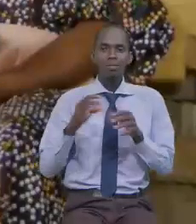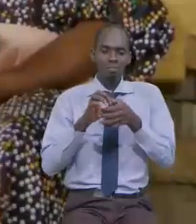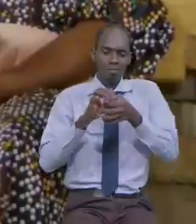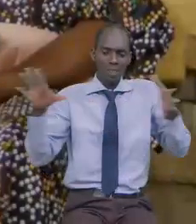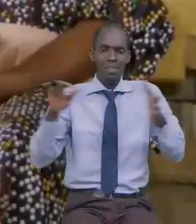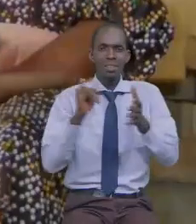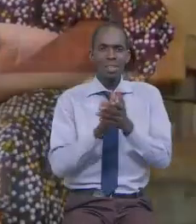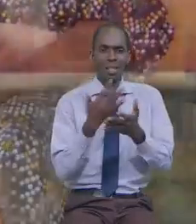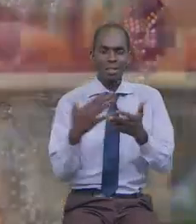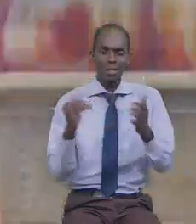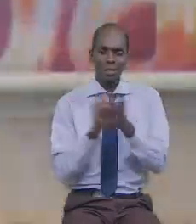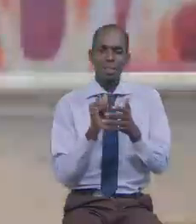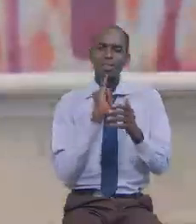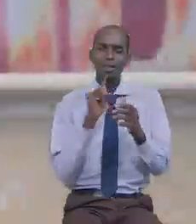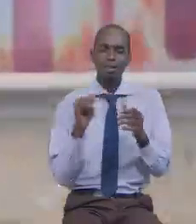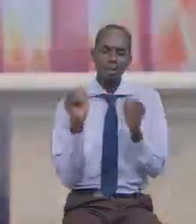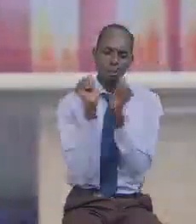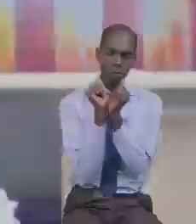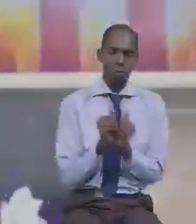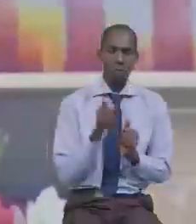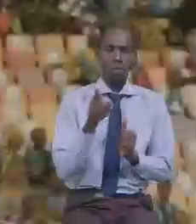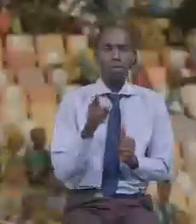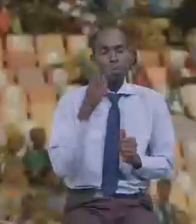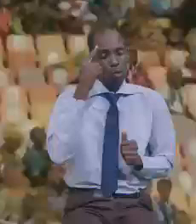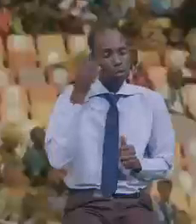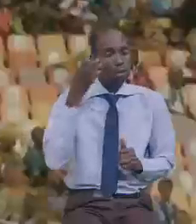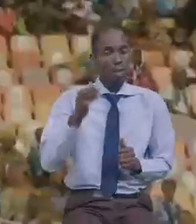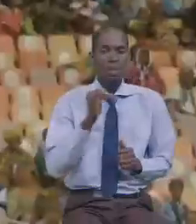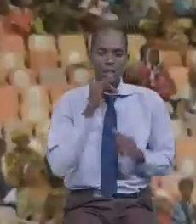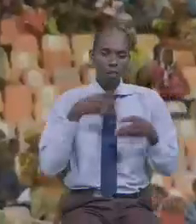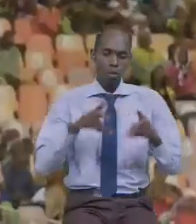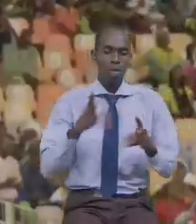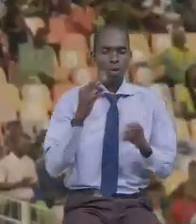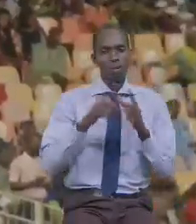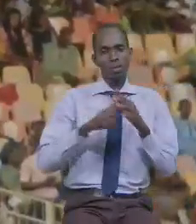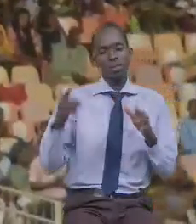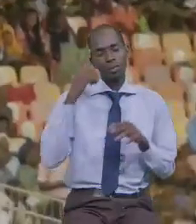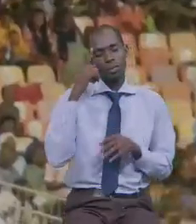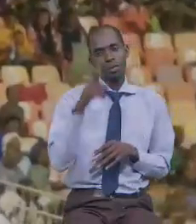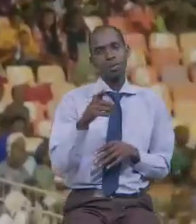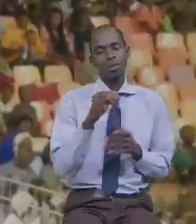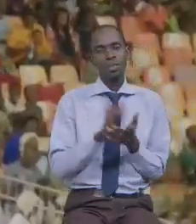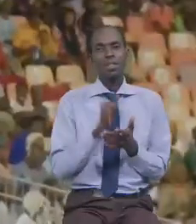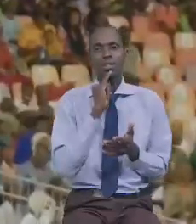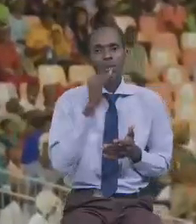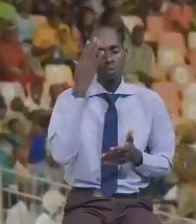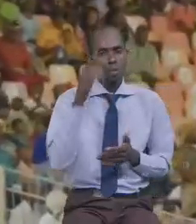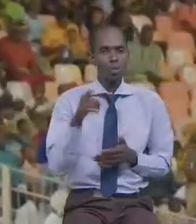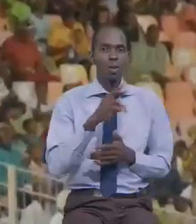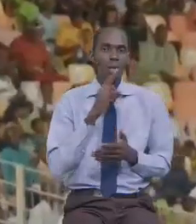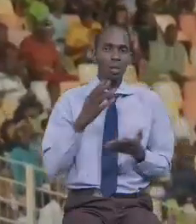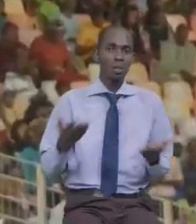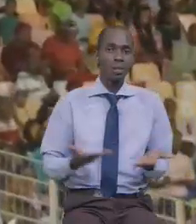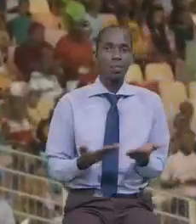has made a way of escape. That's why you are there today. And as you escape, he'll make